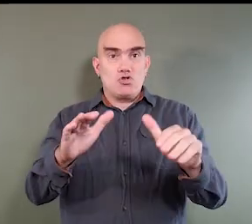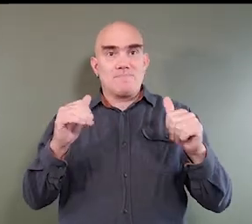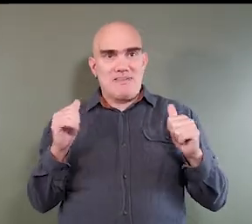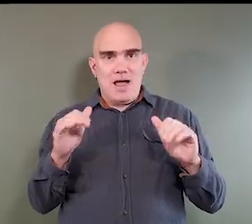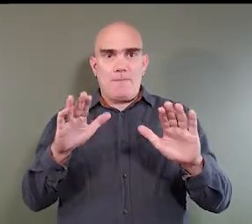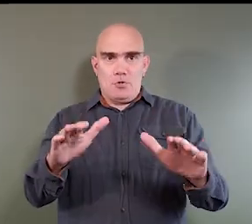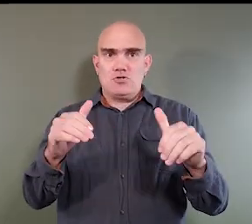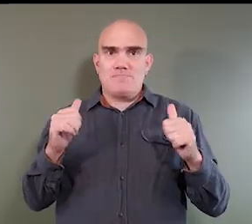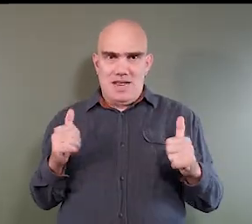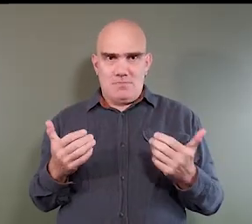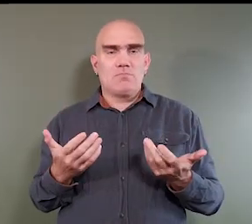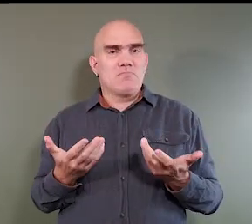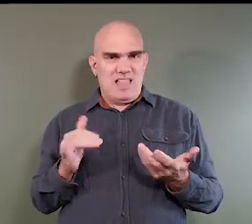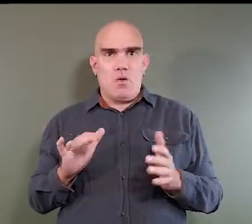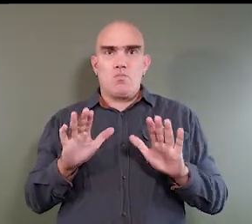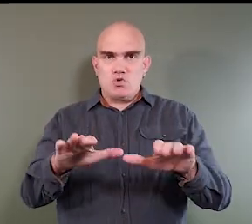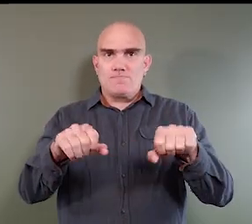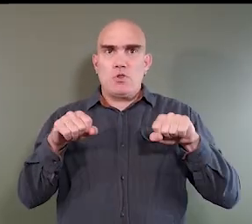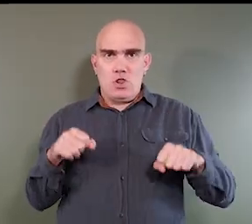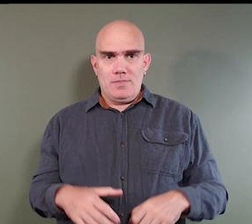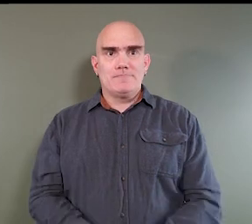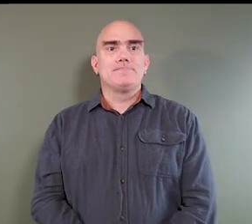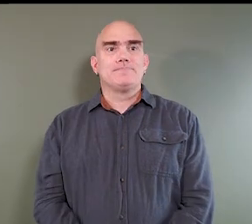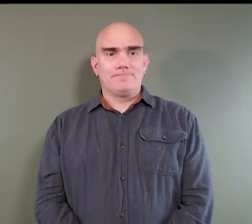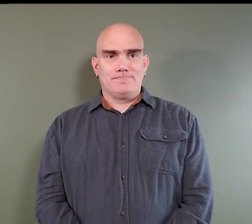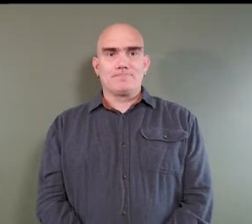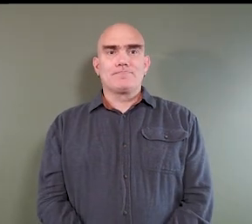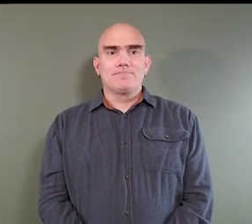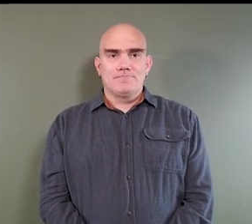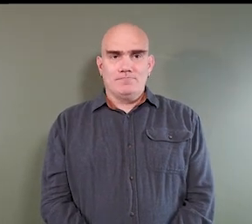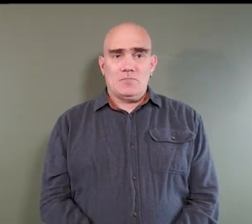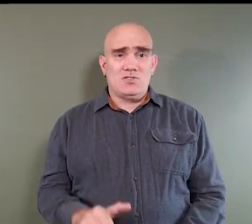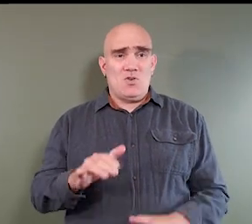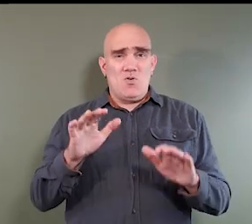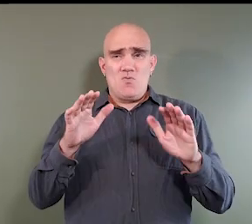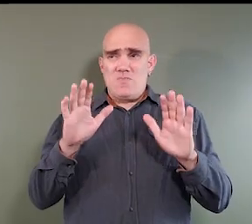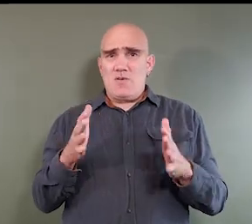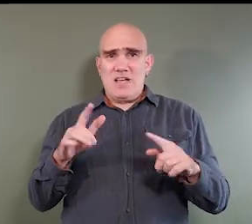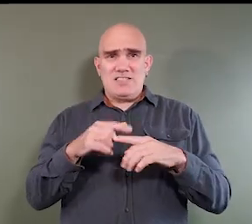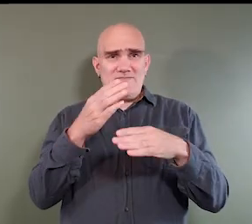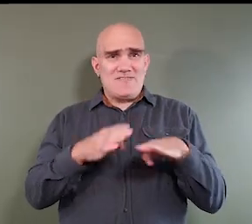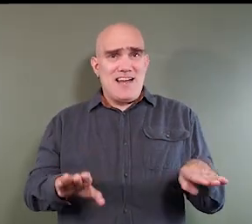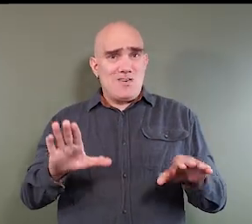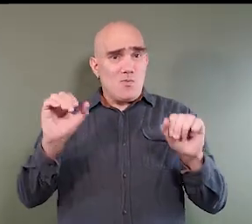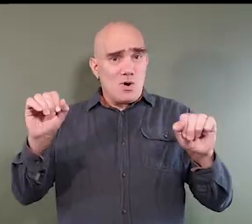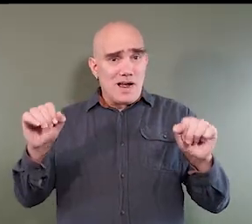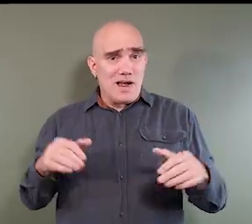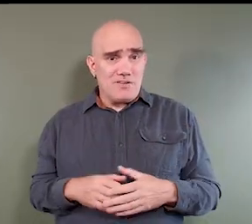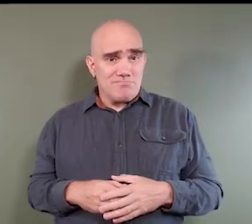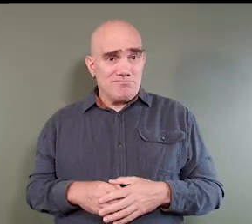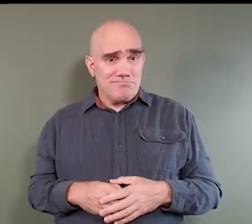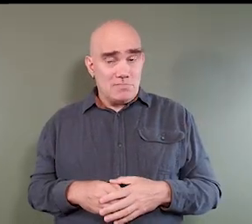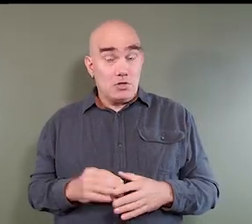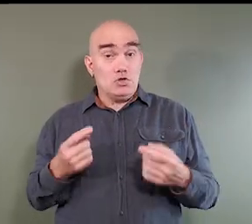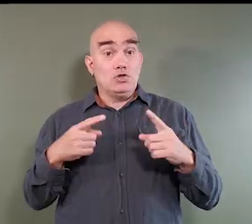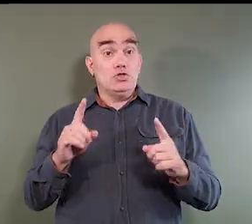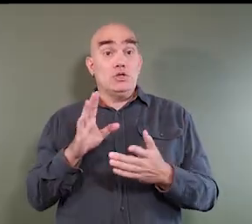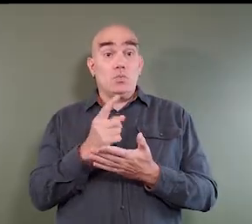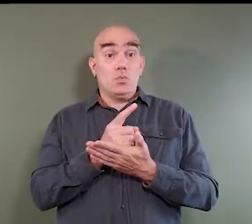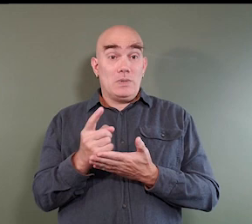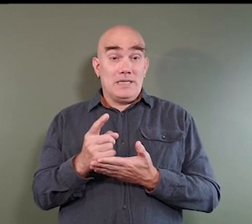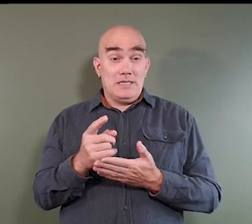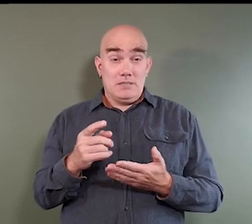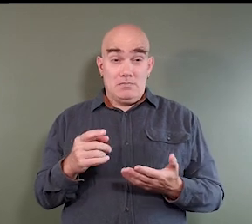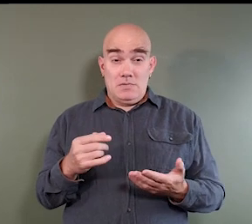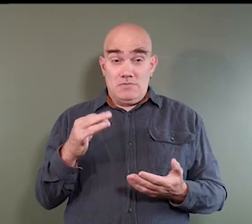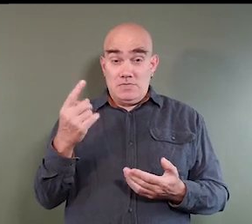push, pull, push, pull. It's also a great way to divide your workouts during the week. If